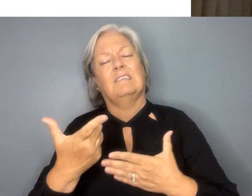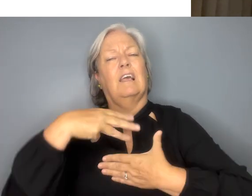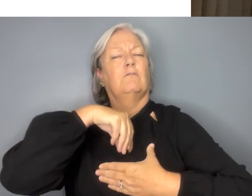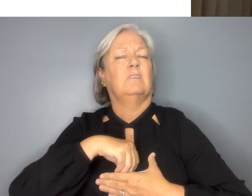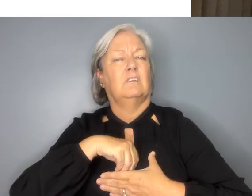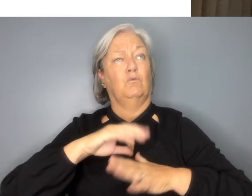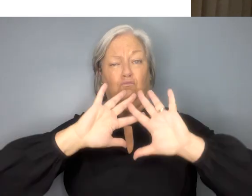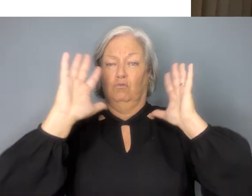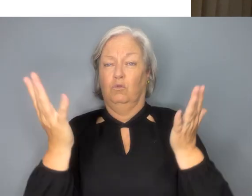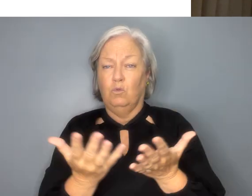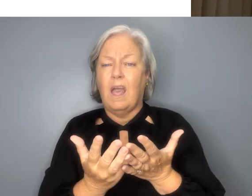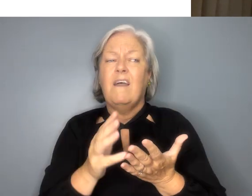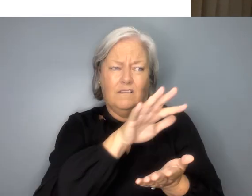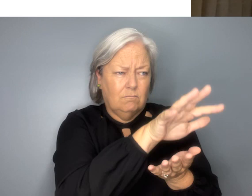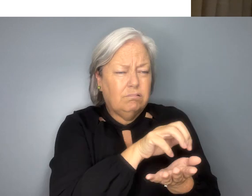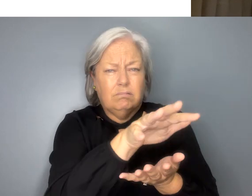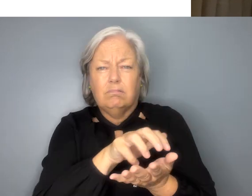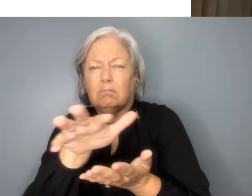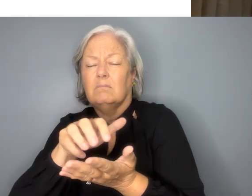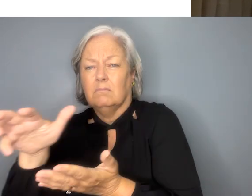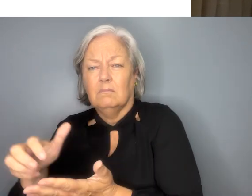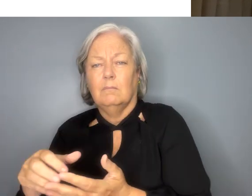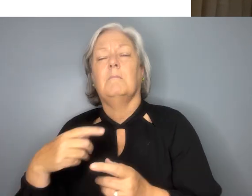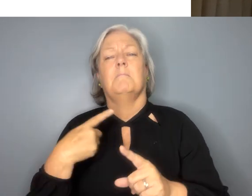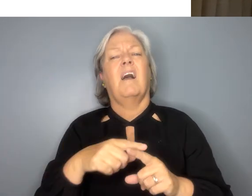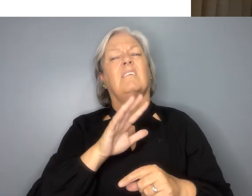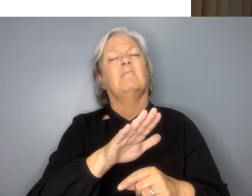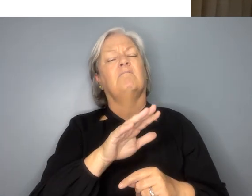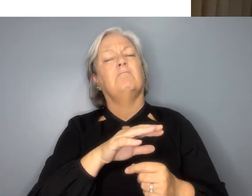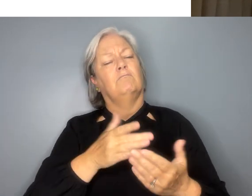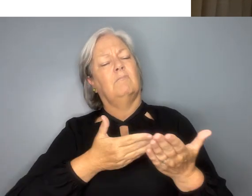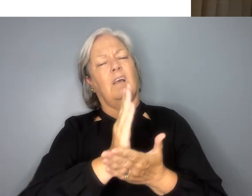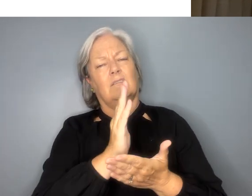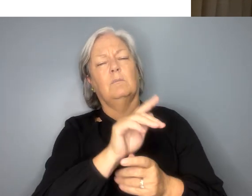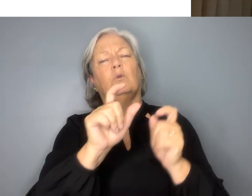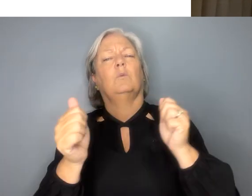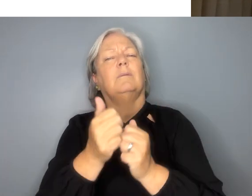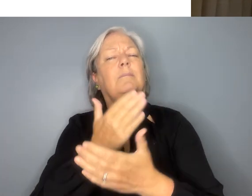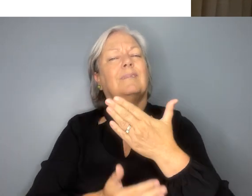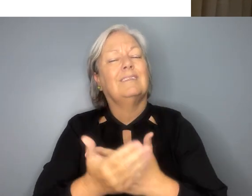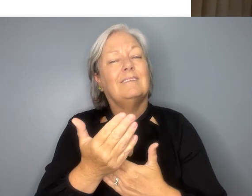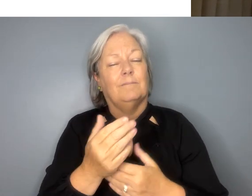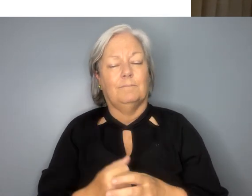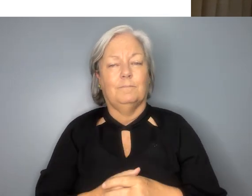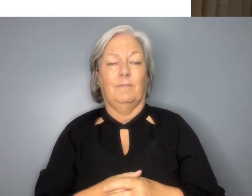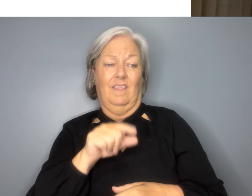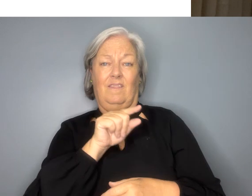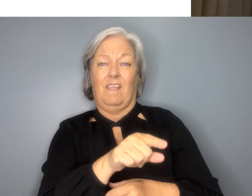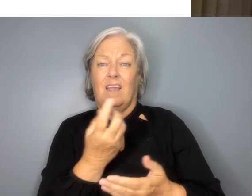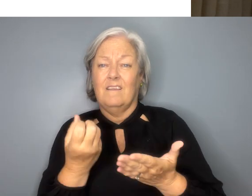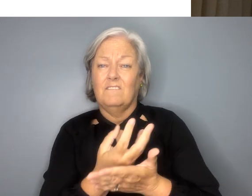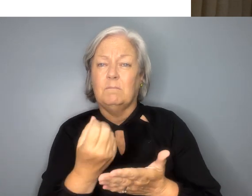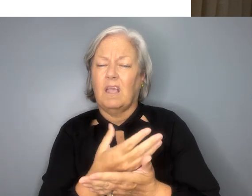worldwide, including in relation to the Convention on the Rights of Persons with Disabilities. This is an